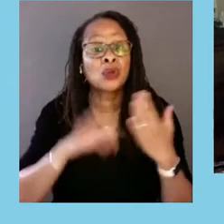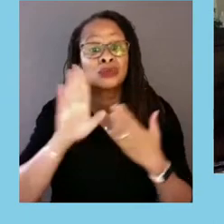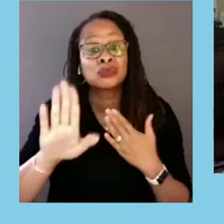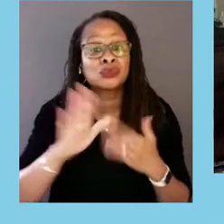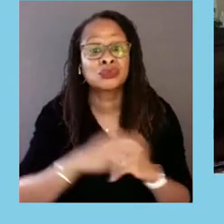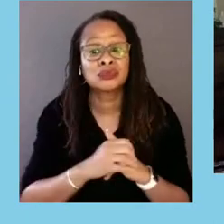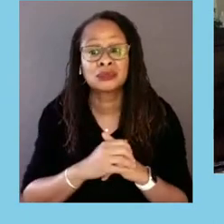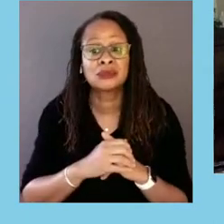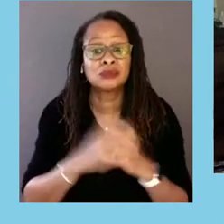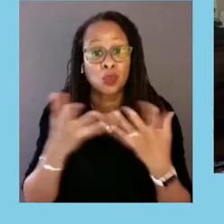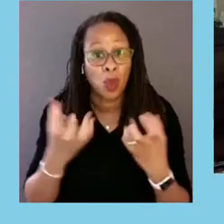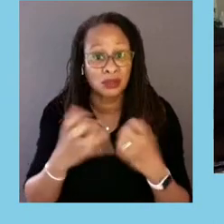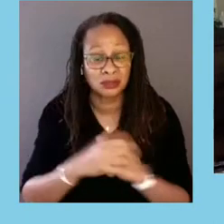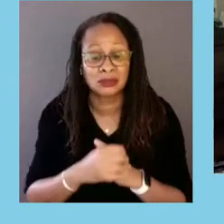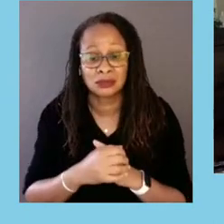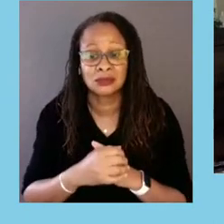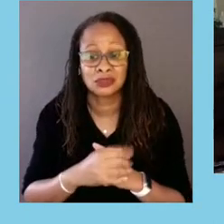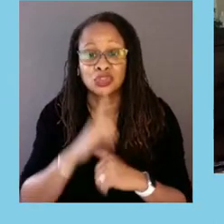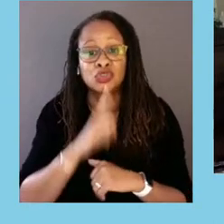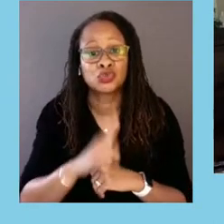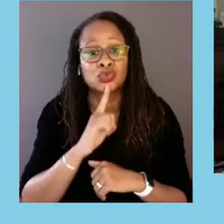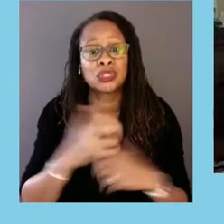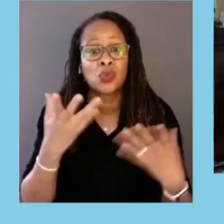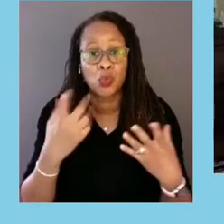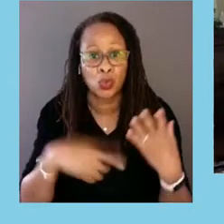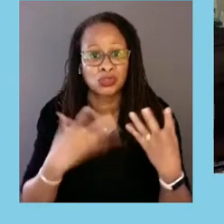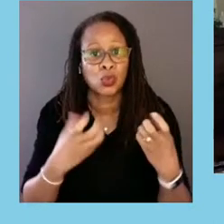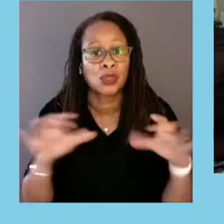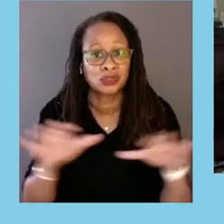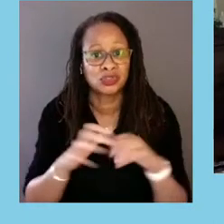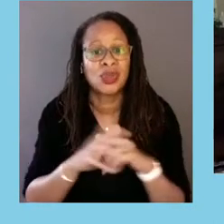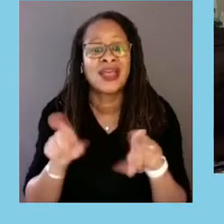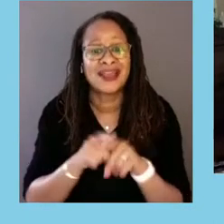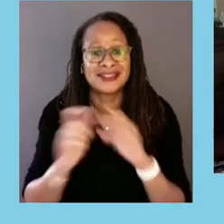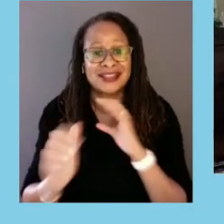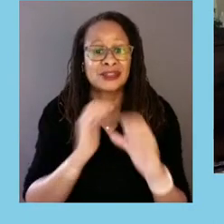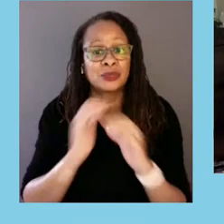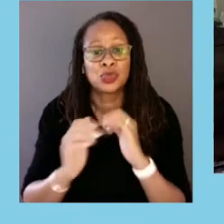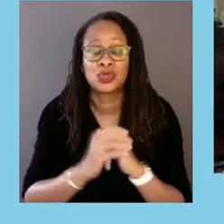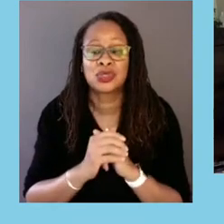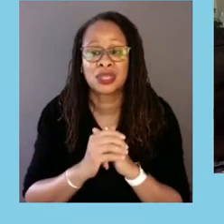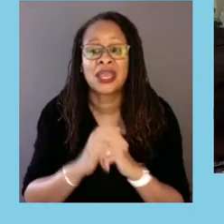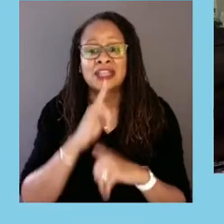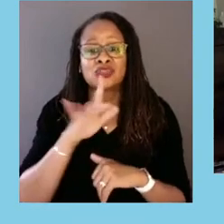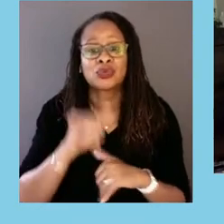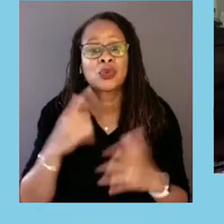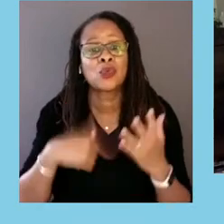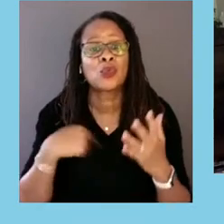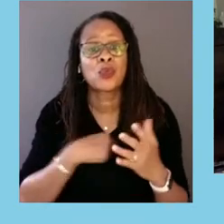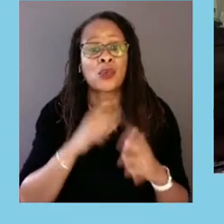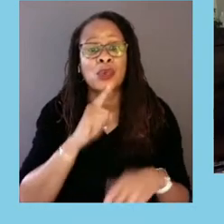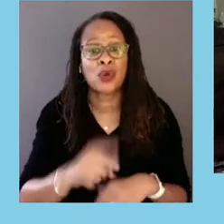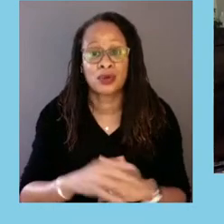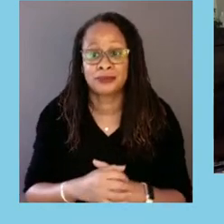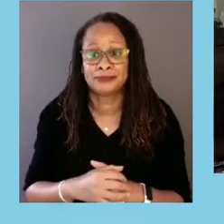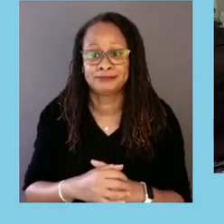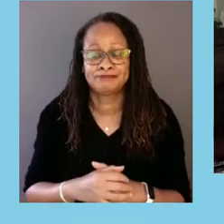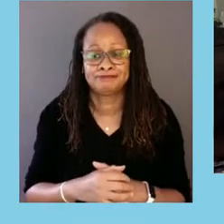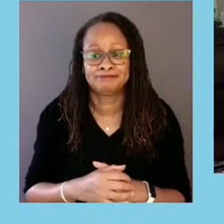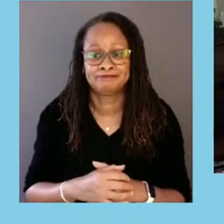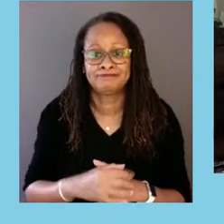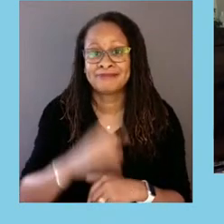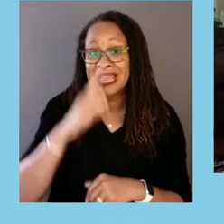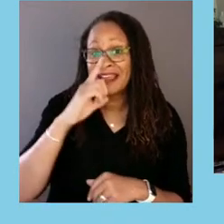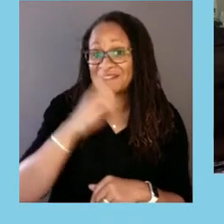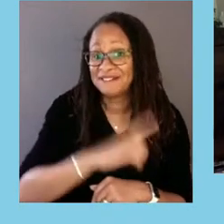know what you want, right? Is it really what you want to do? And as a community, is it really what we are? Because, okay, the fiction space has done